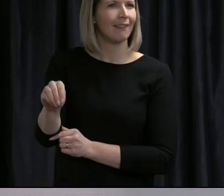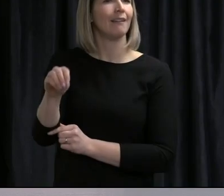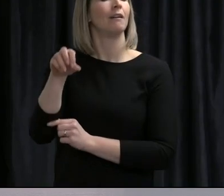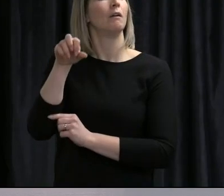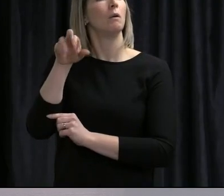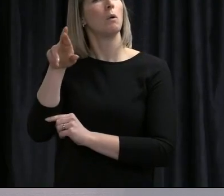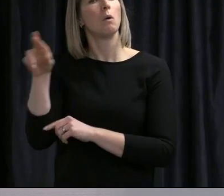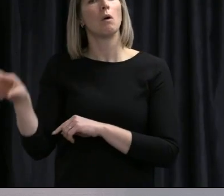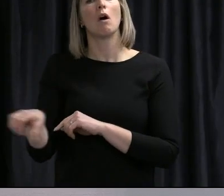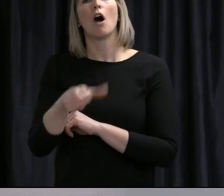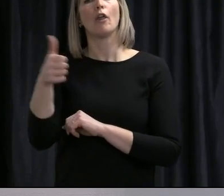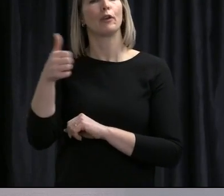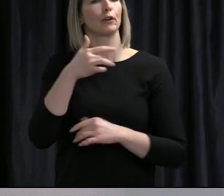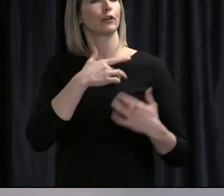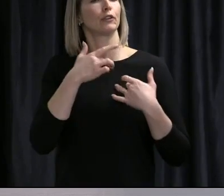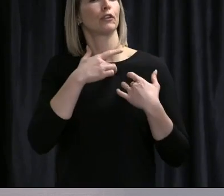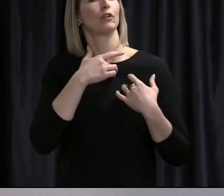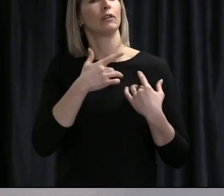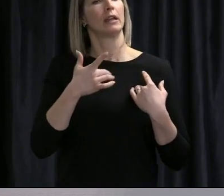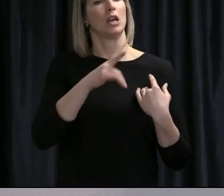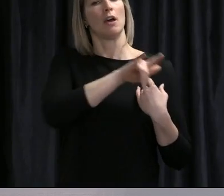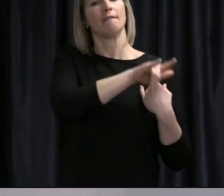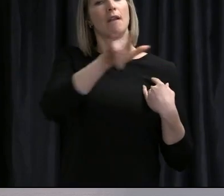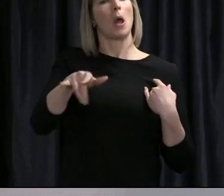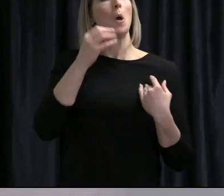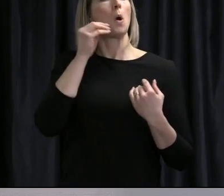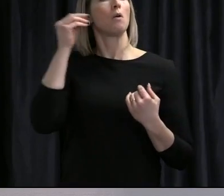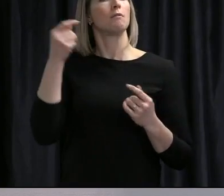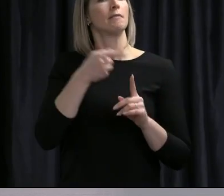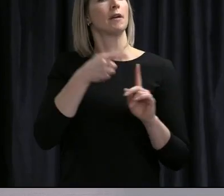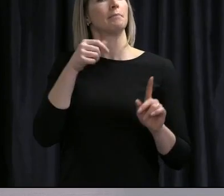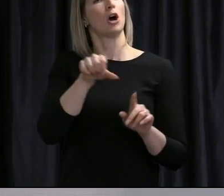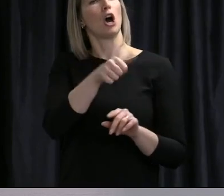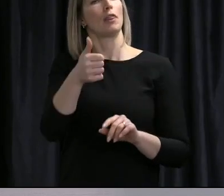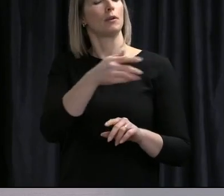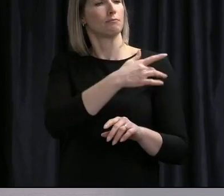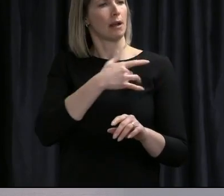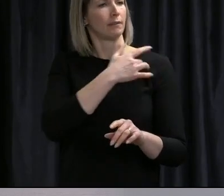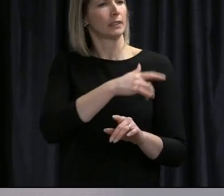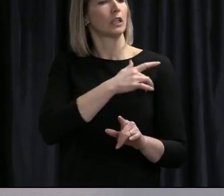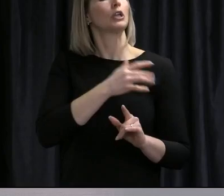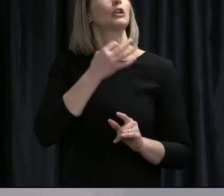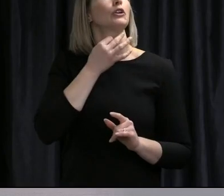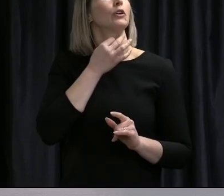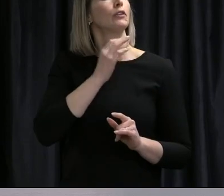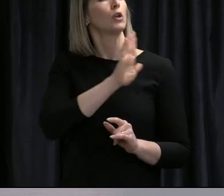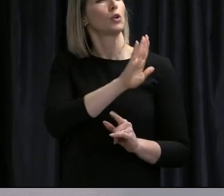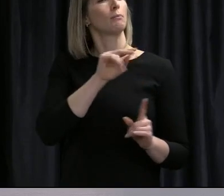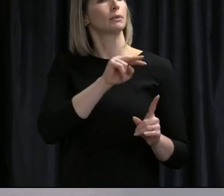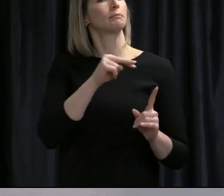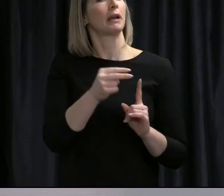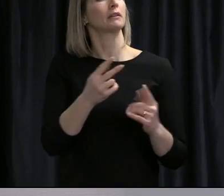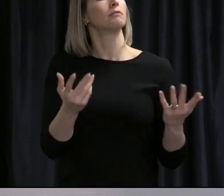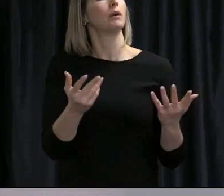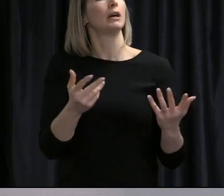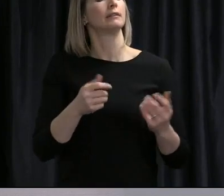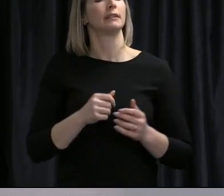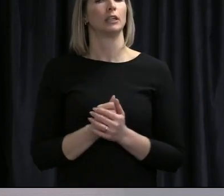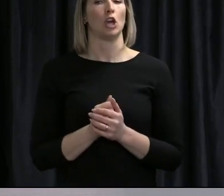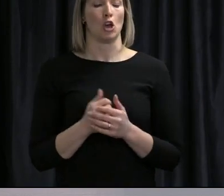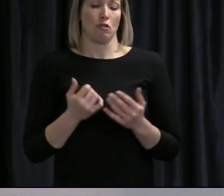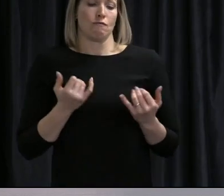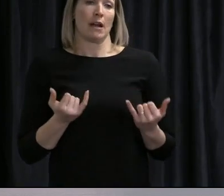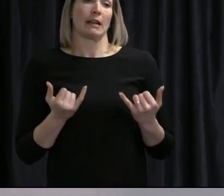the guidance on people who may be coming back from other areas of the country? So at the moment, we are asking people to monitor their